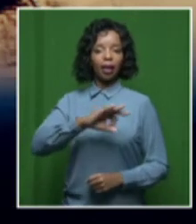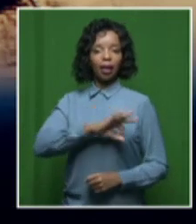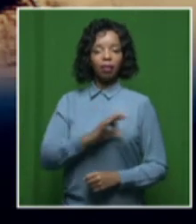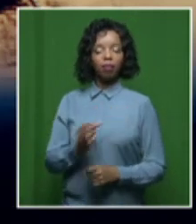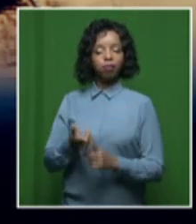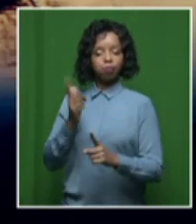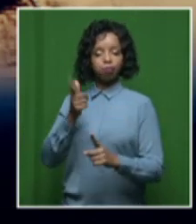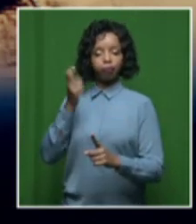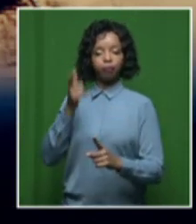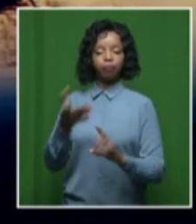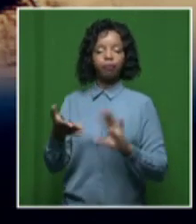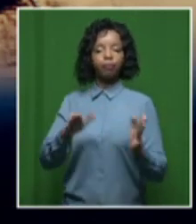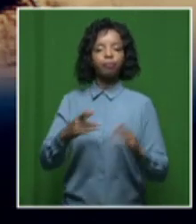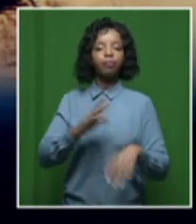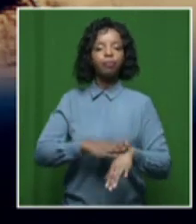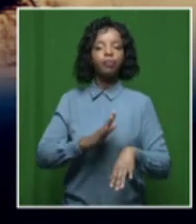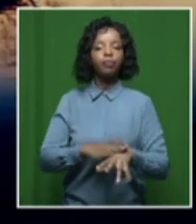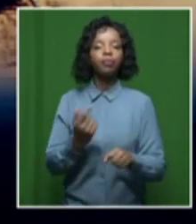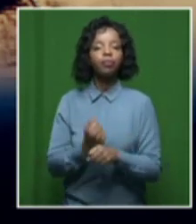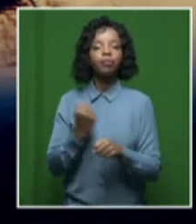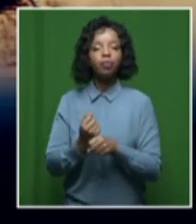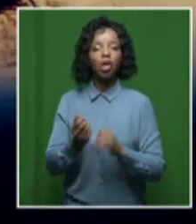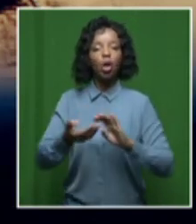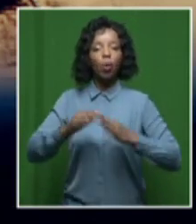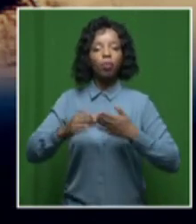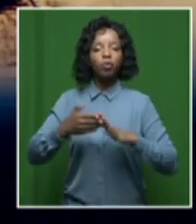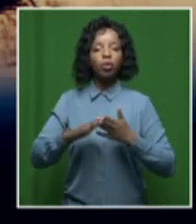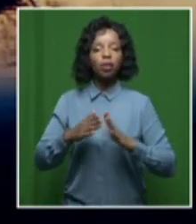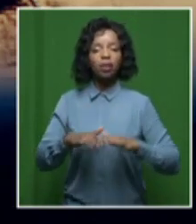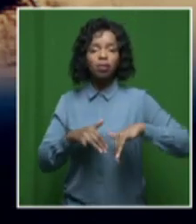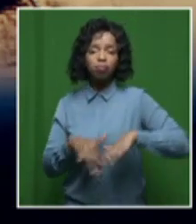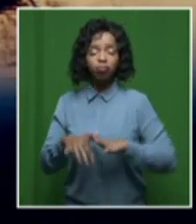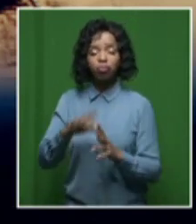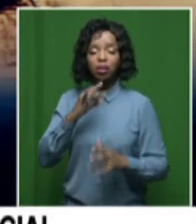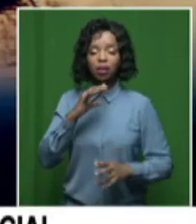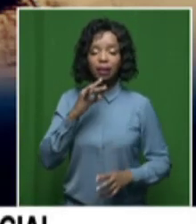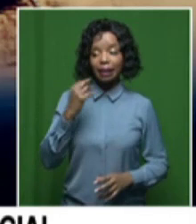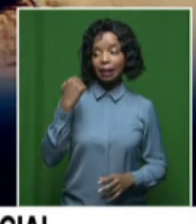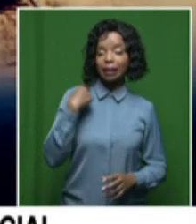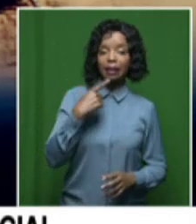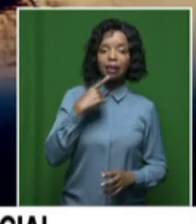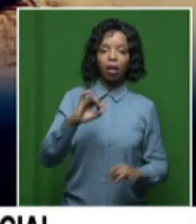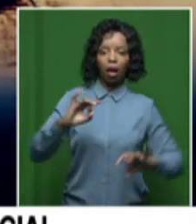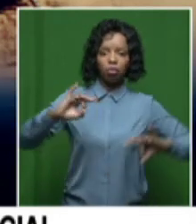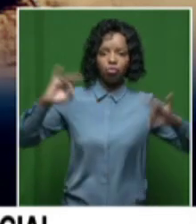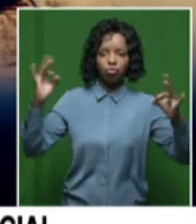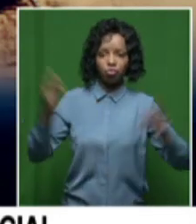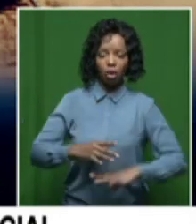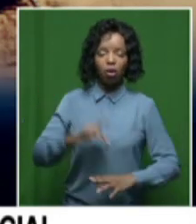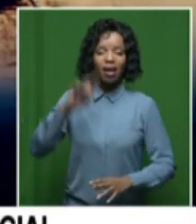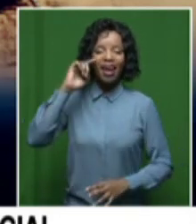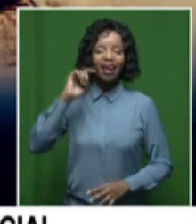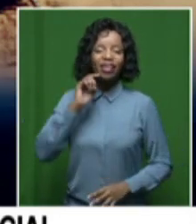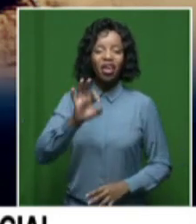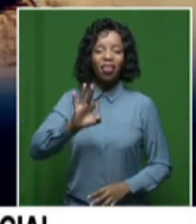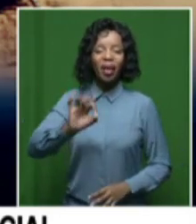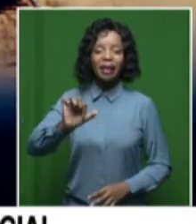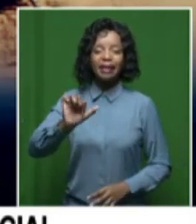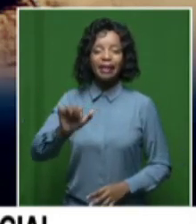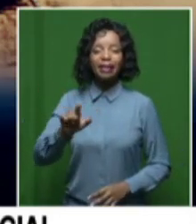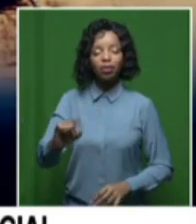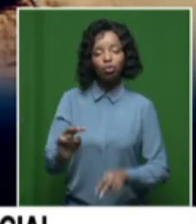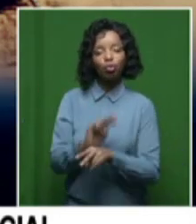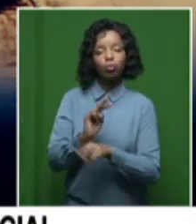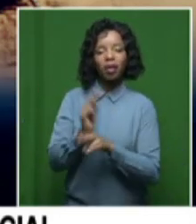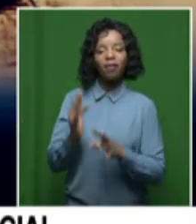to communities affected by floods on Saturday says that they are in shock. Now, the 36-year-old was a supervisor for the